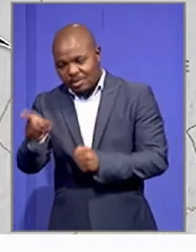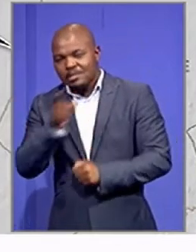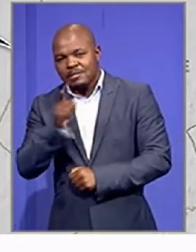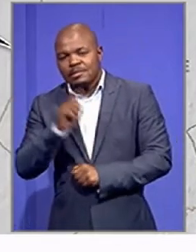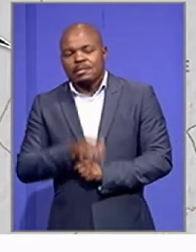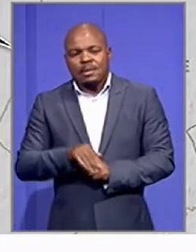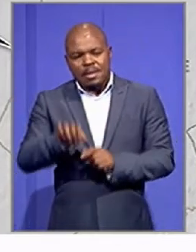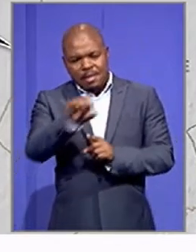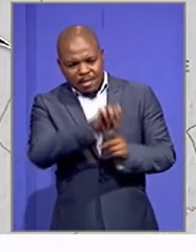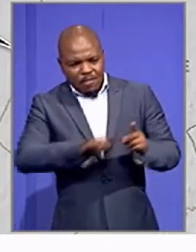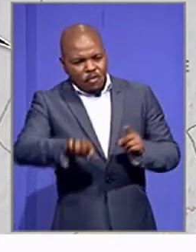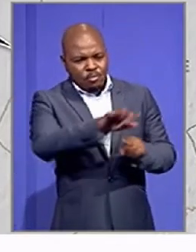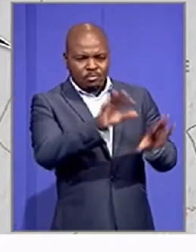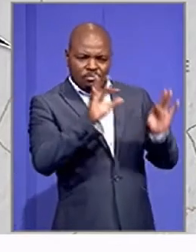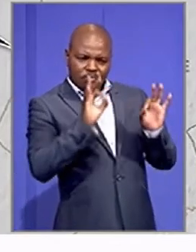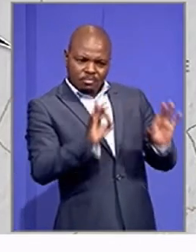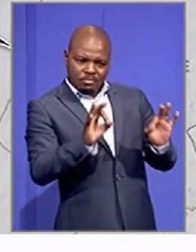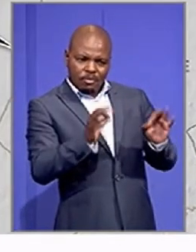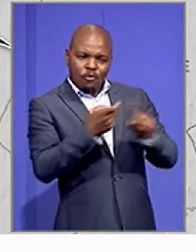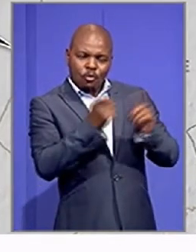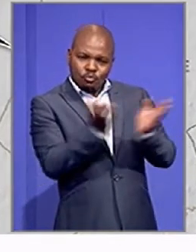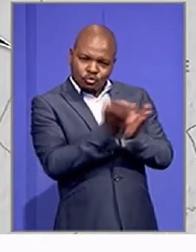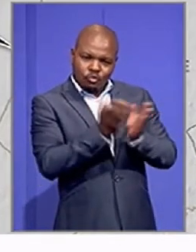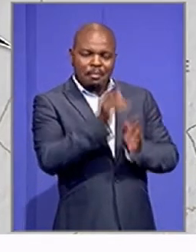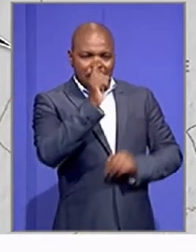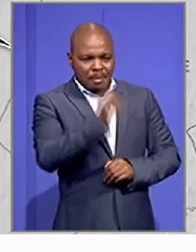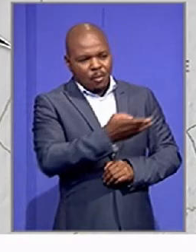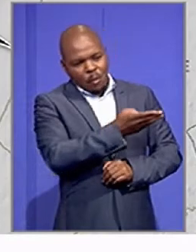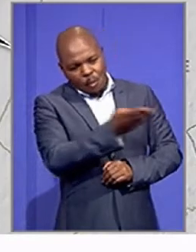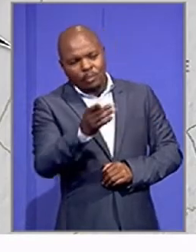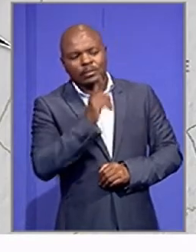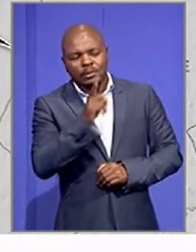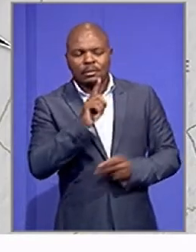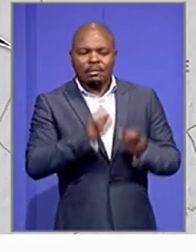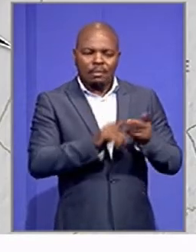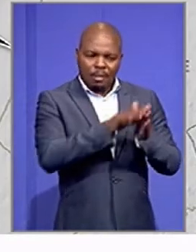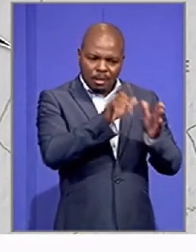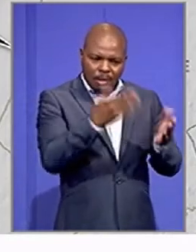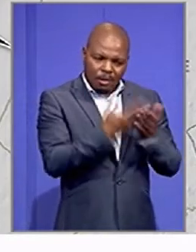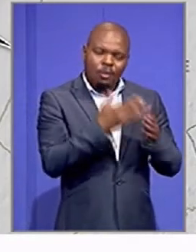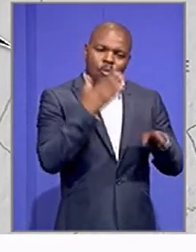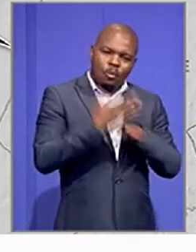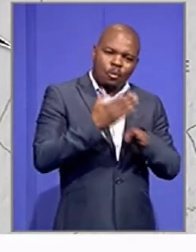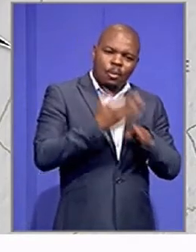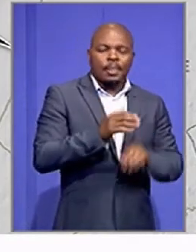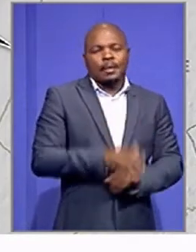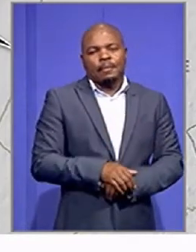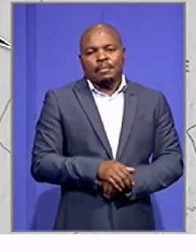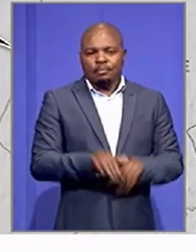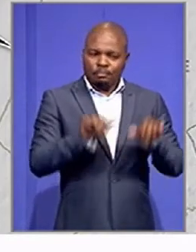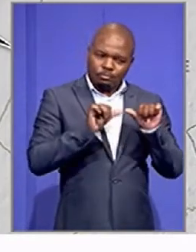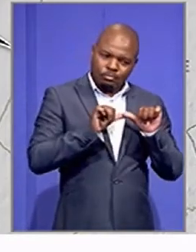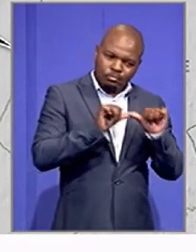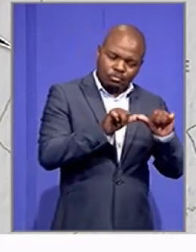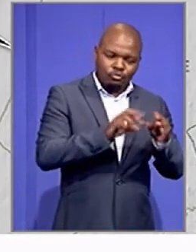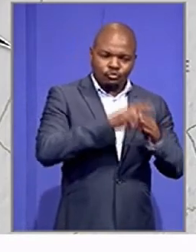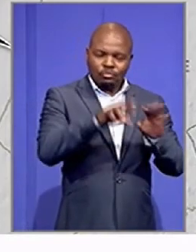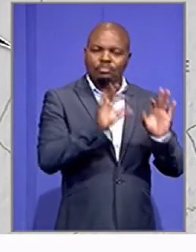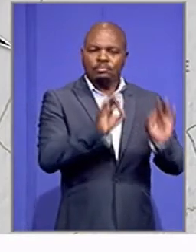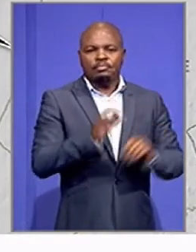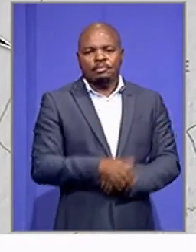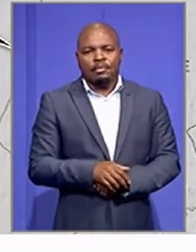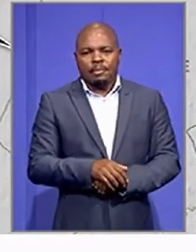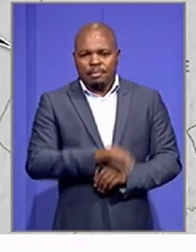conducive environment must be created at schools where all these teachers and learners are able to do their work, such that we continue getting these results and maybe